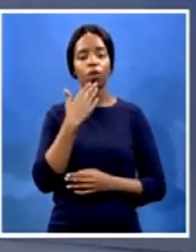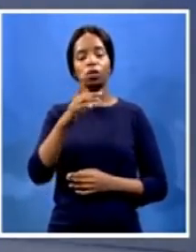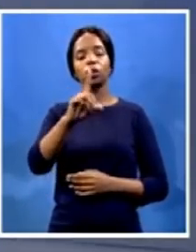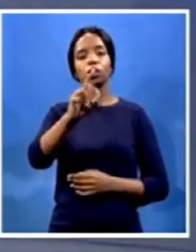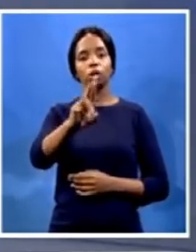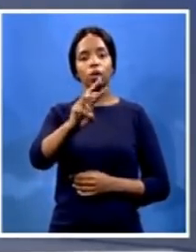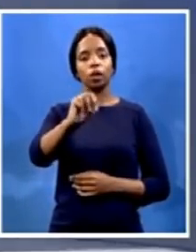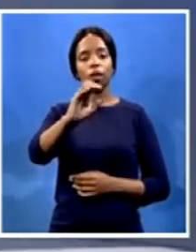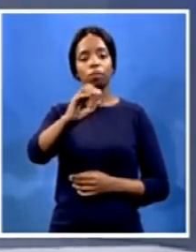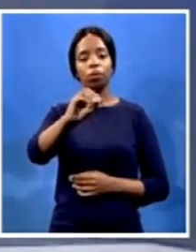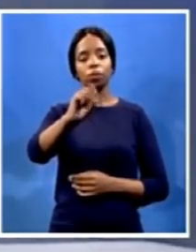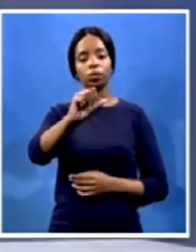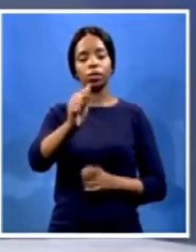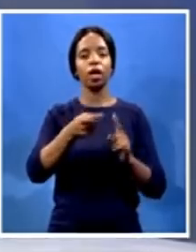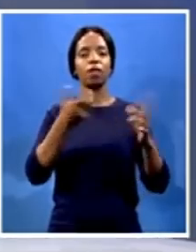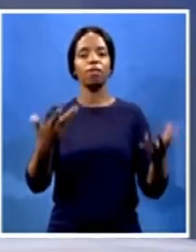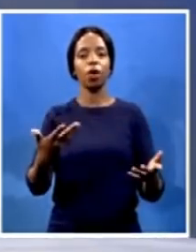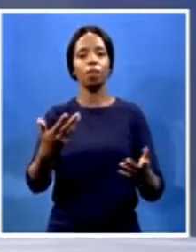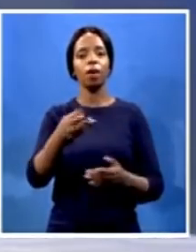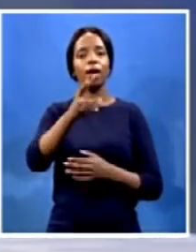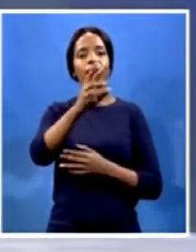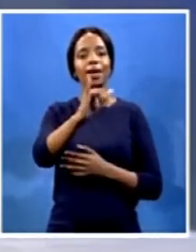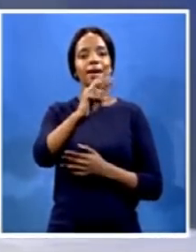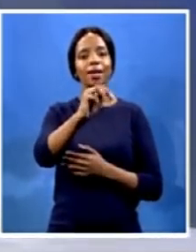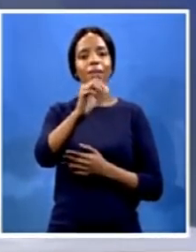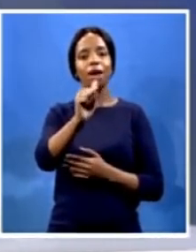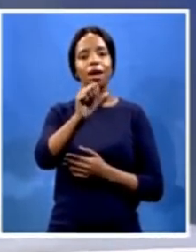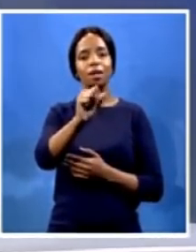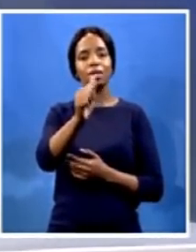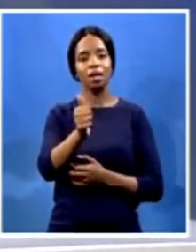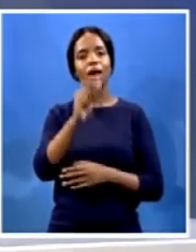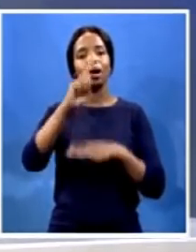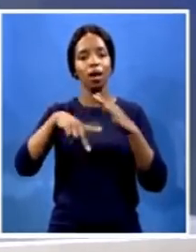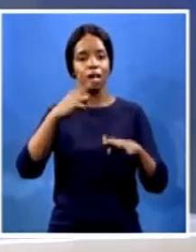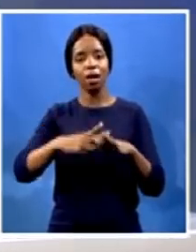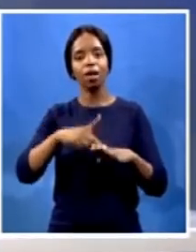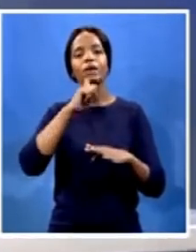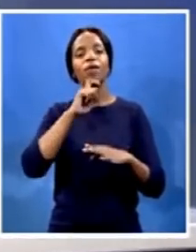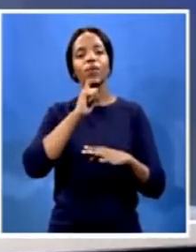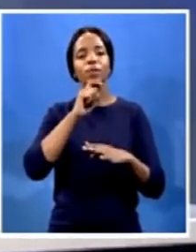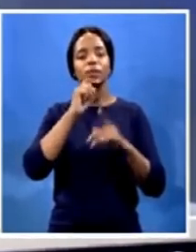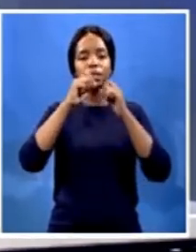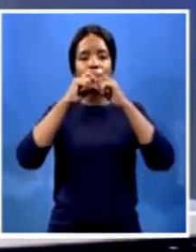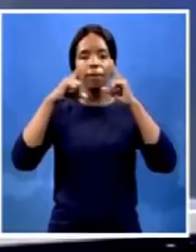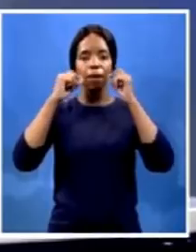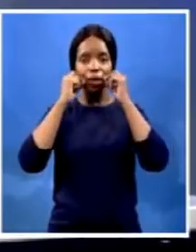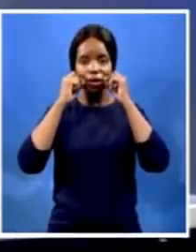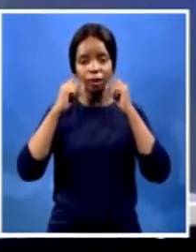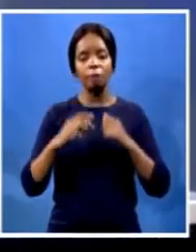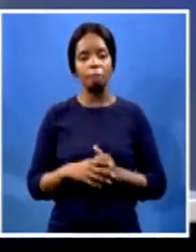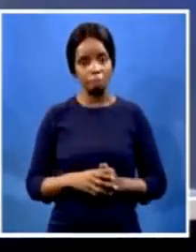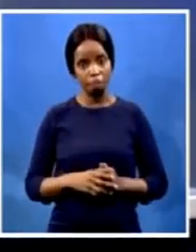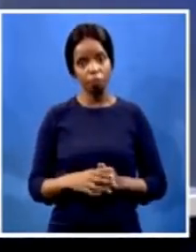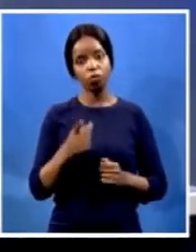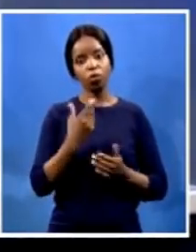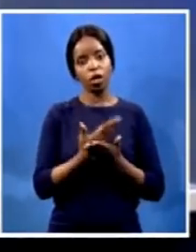Face Mask Project. If you can help, you heard the email address that you can. We'll try to put it up on our social media page if possible.